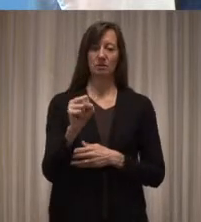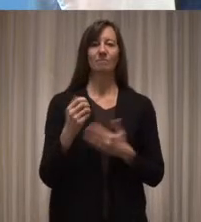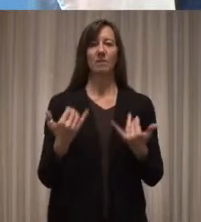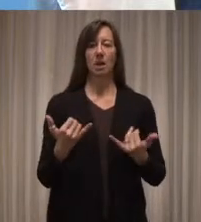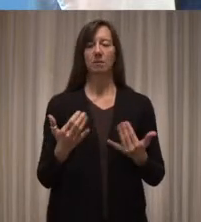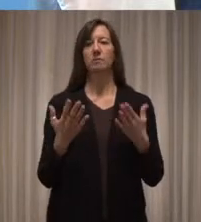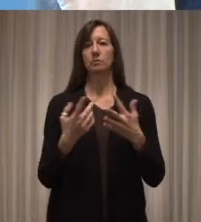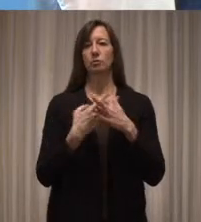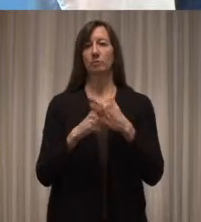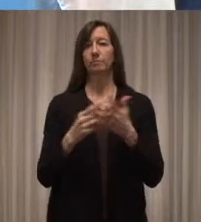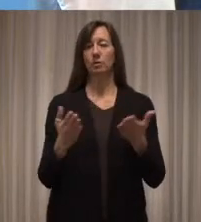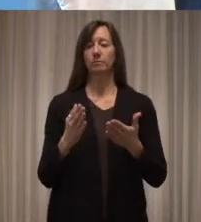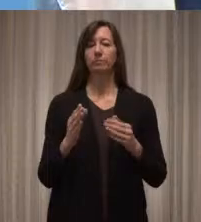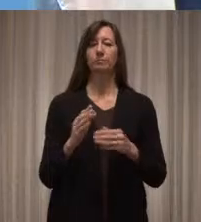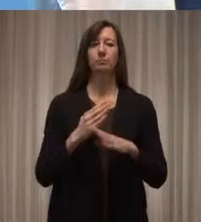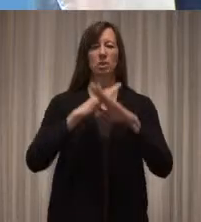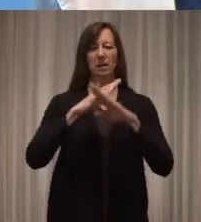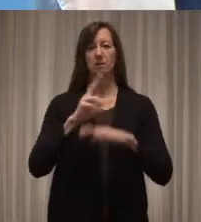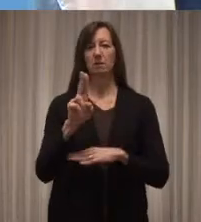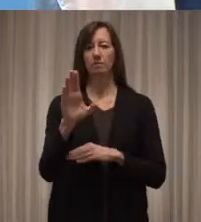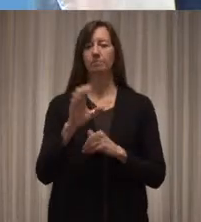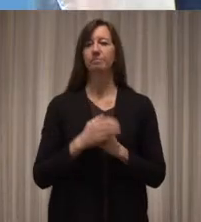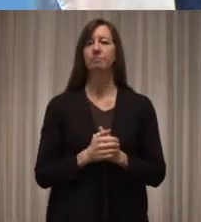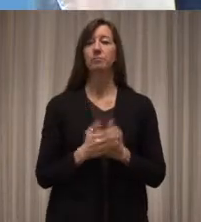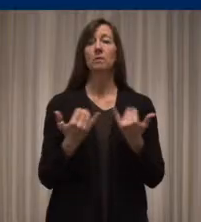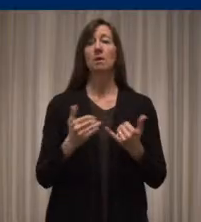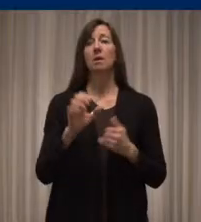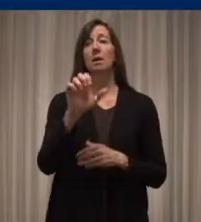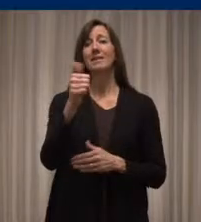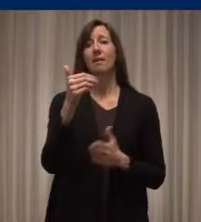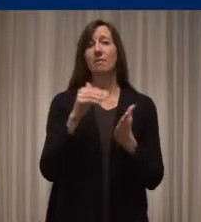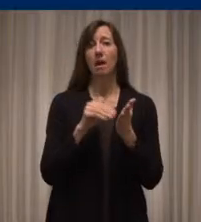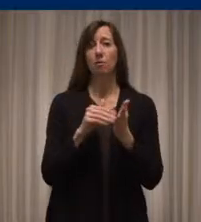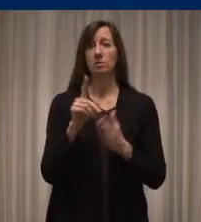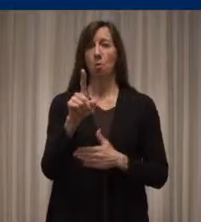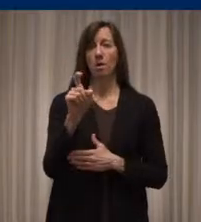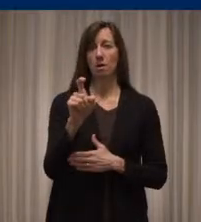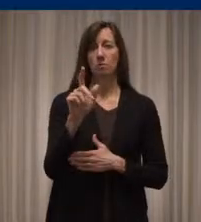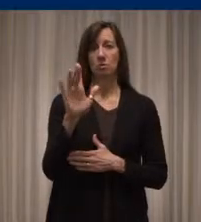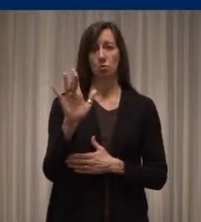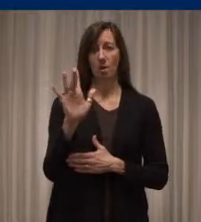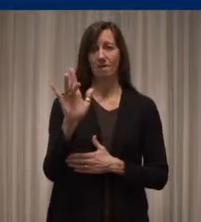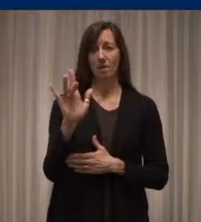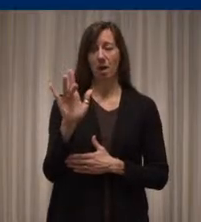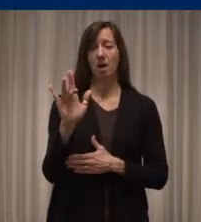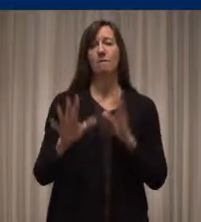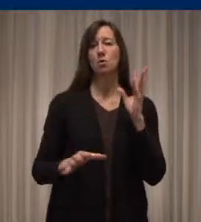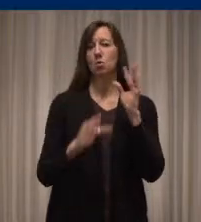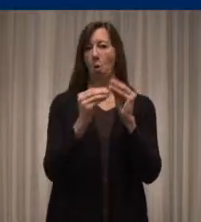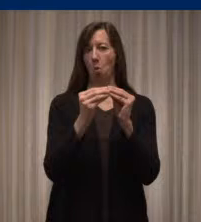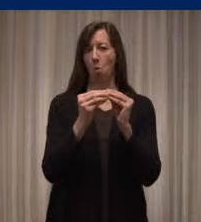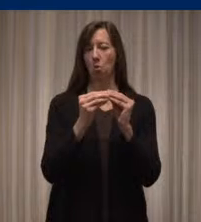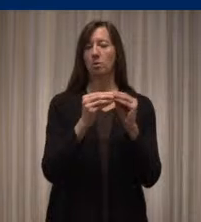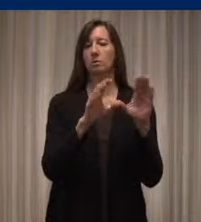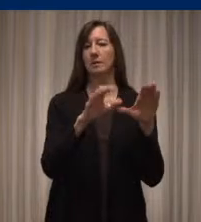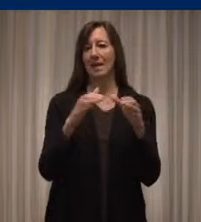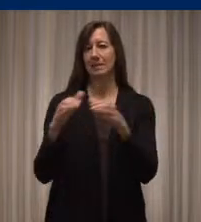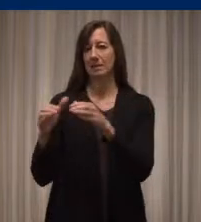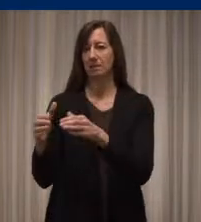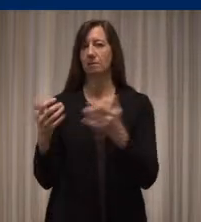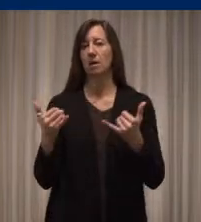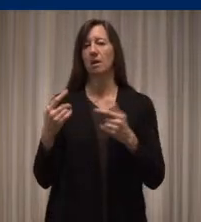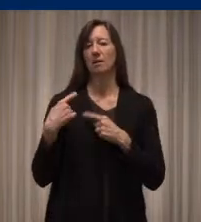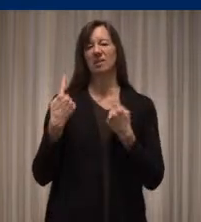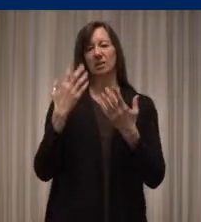Starting with the numbers, we are currently at 10,125 total cases. Unfortunately, between our last update